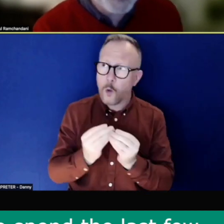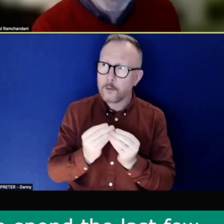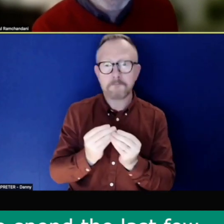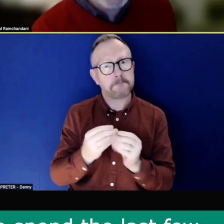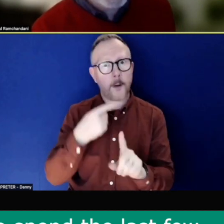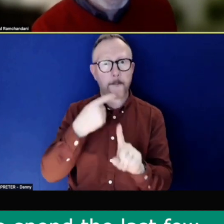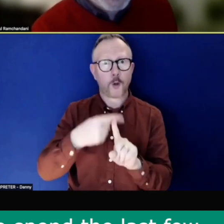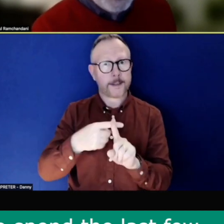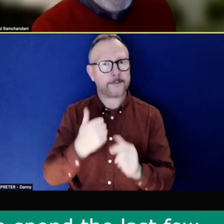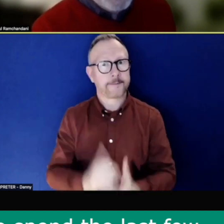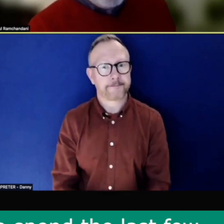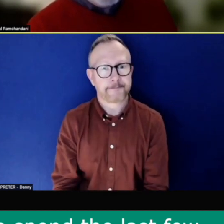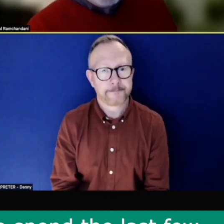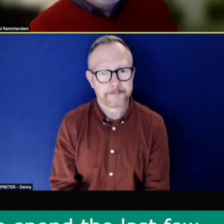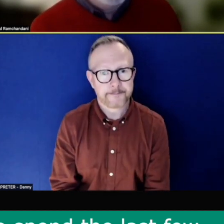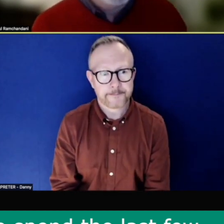Move on to the next slide, please.